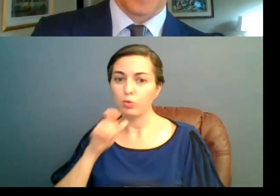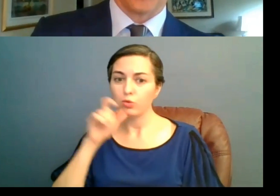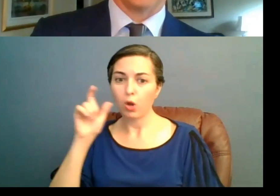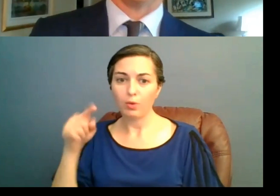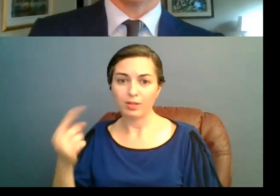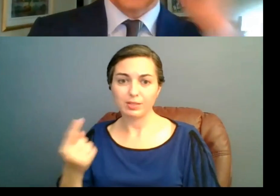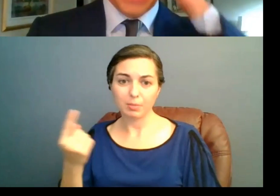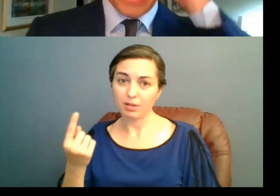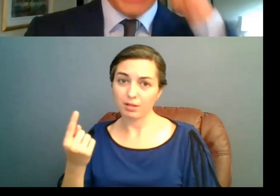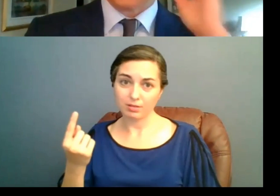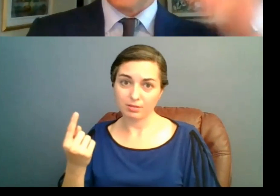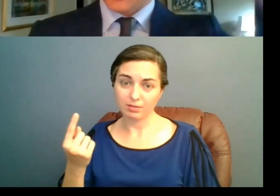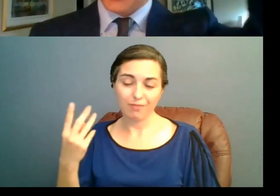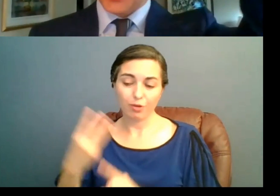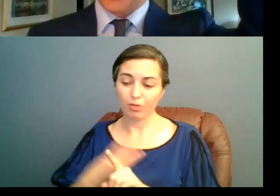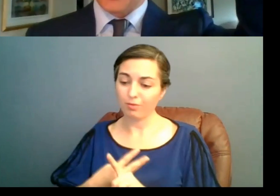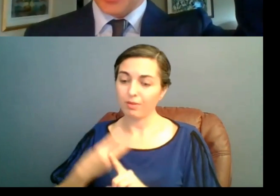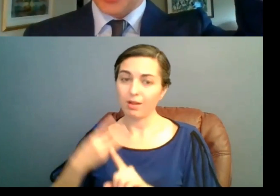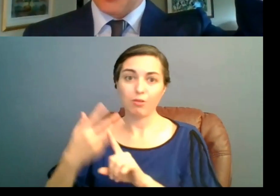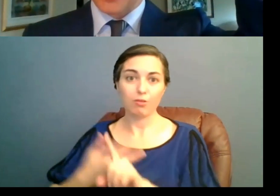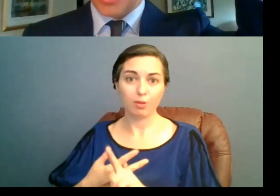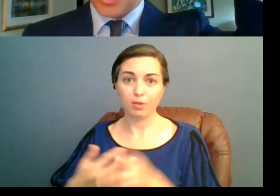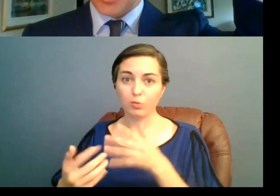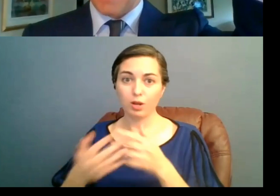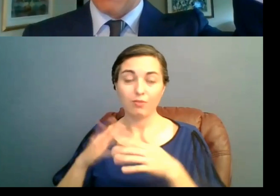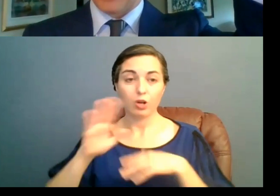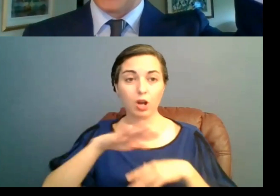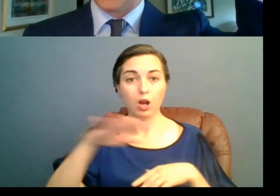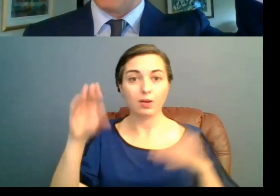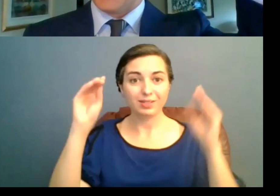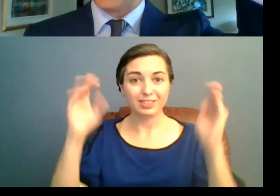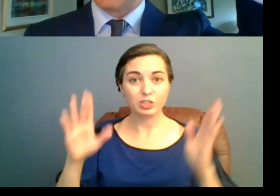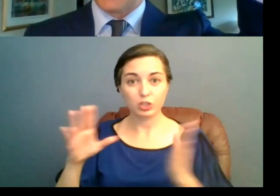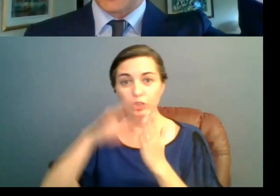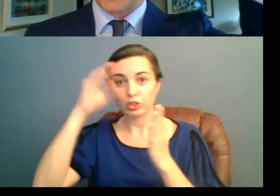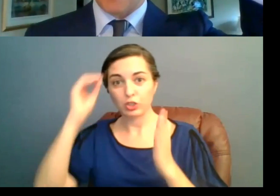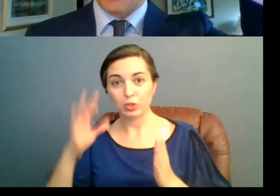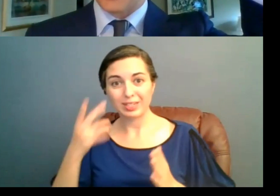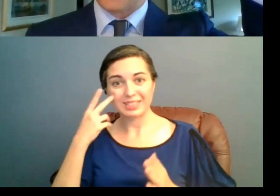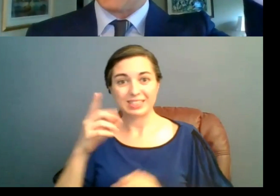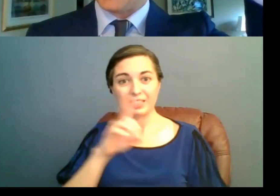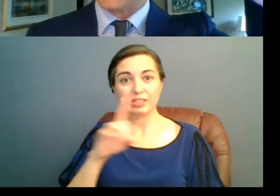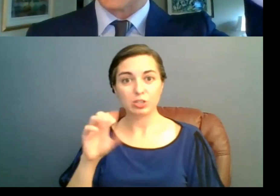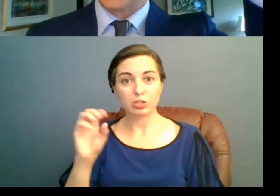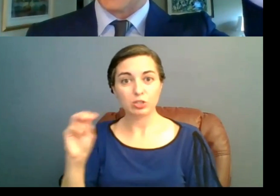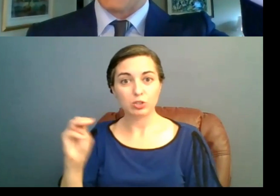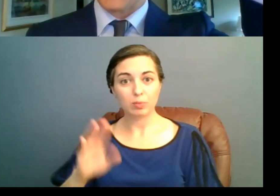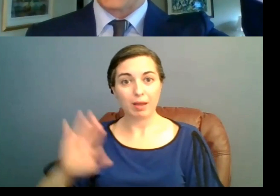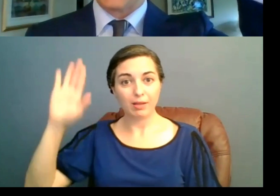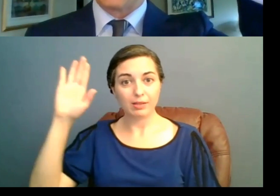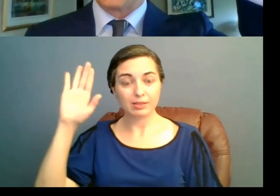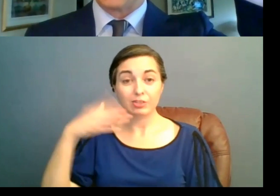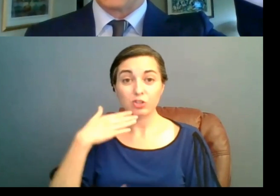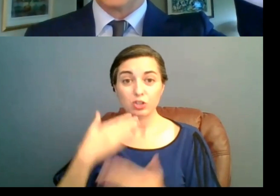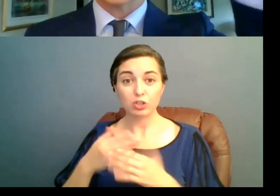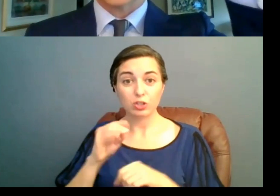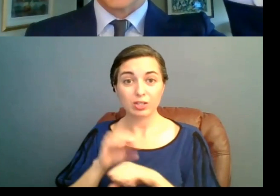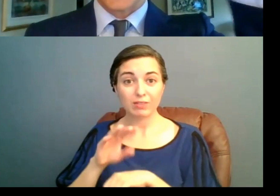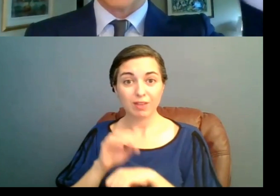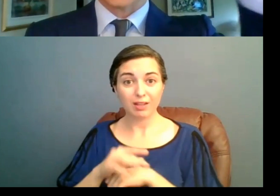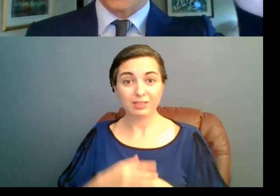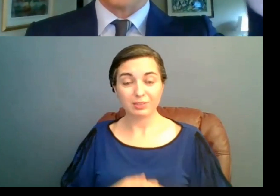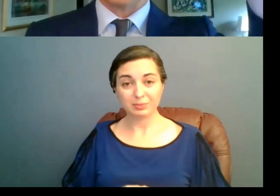is. Wow. Teachers, students, let's see some Zoom hands if this is pretty good advice, because I think they're giving